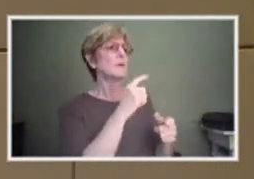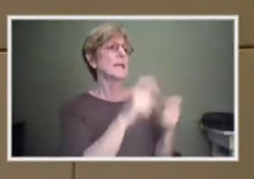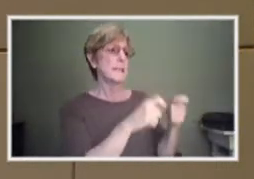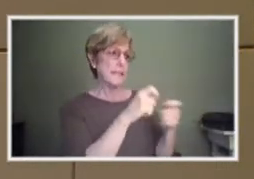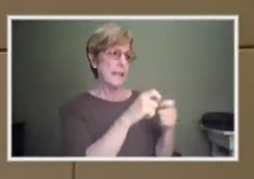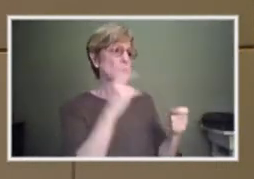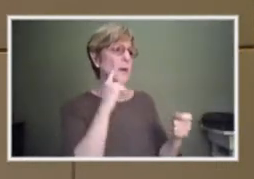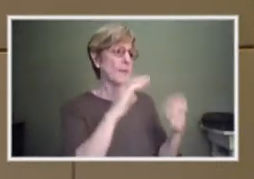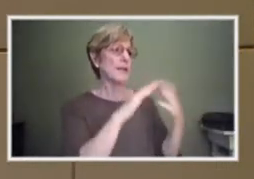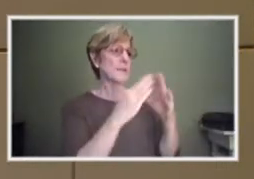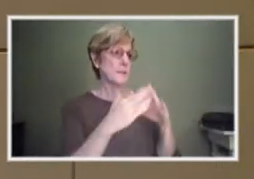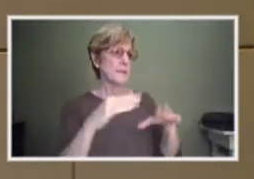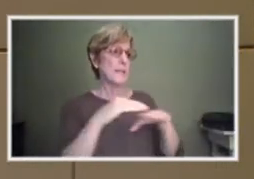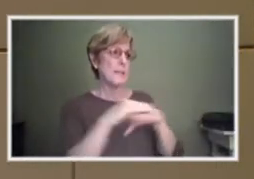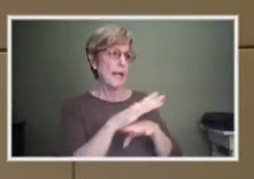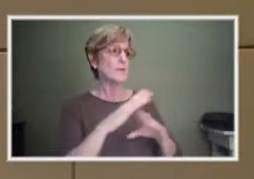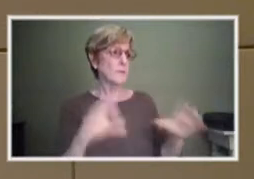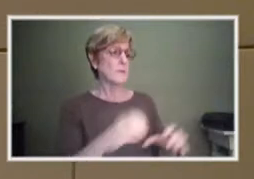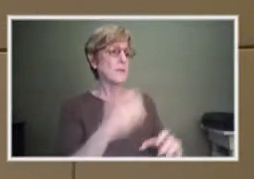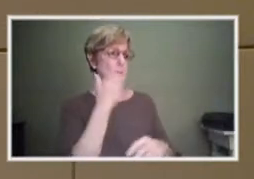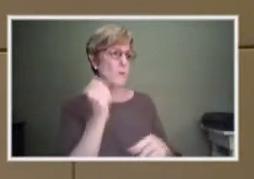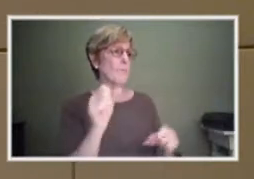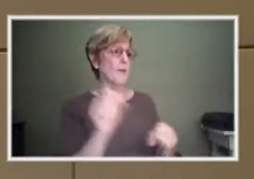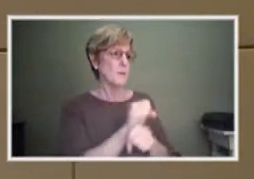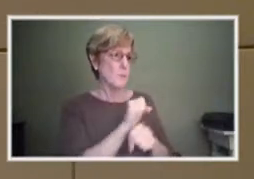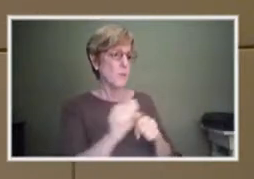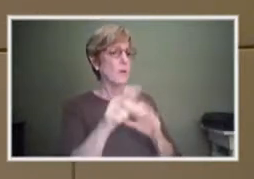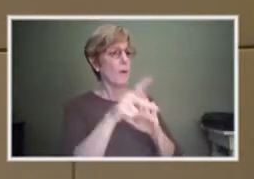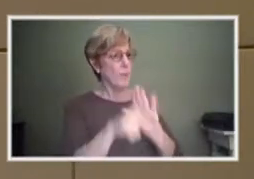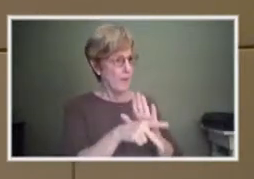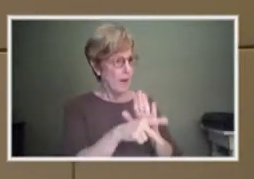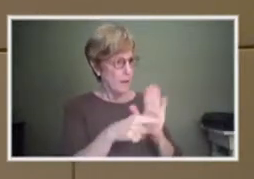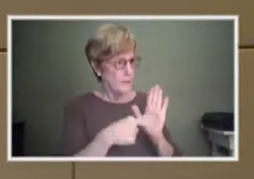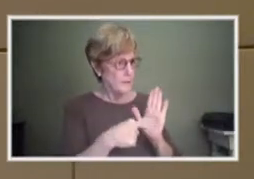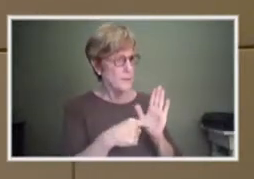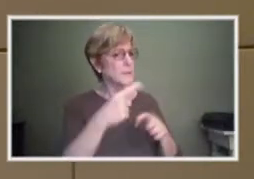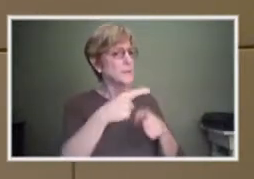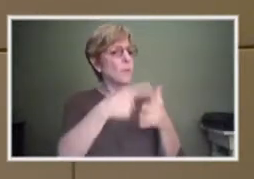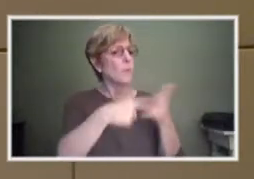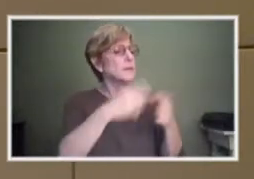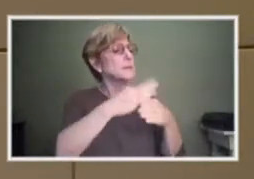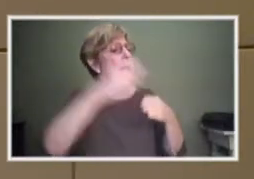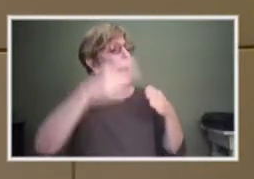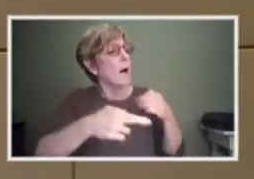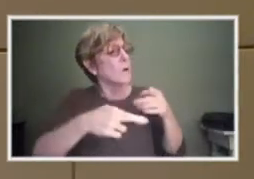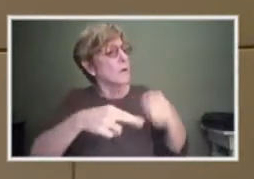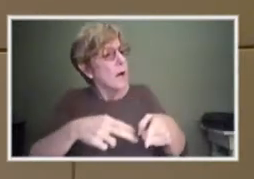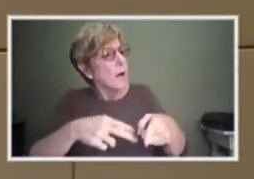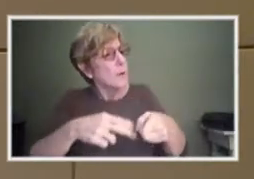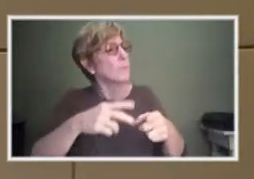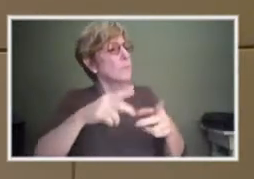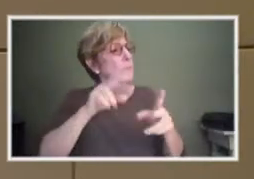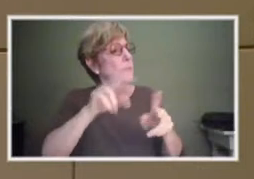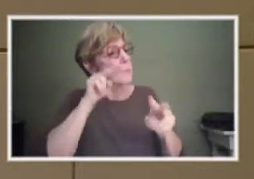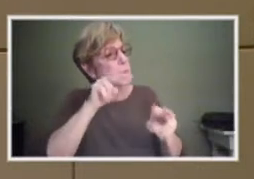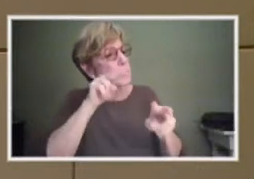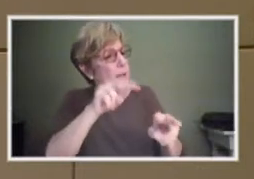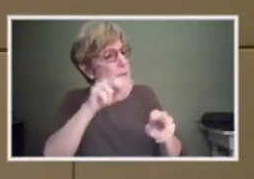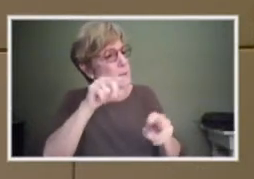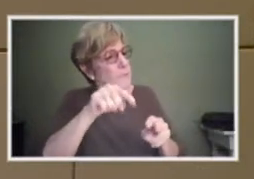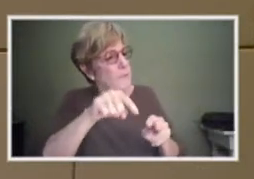Council does its best work on the policy outcomes perspective. I think